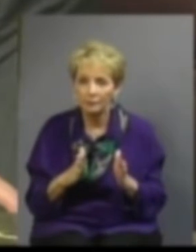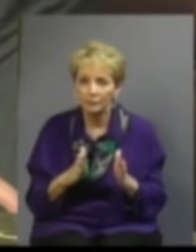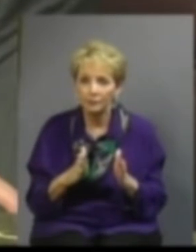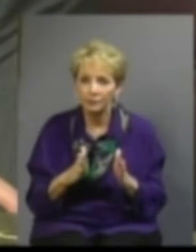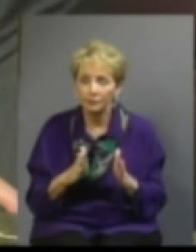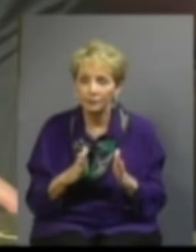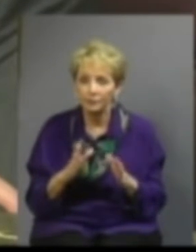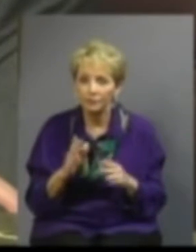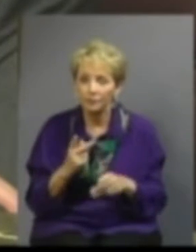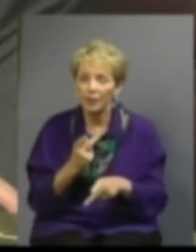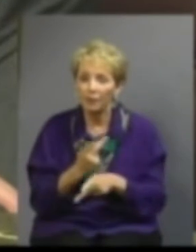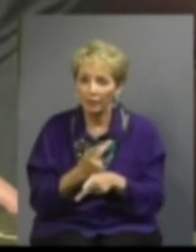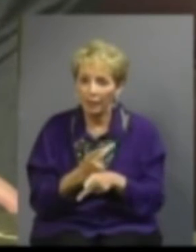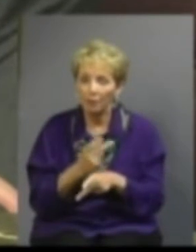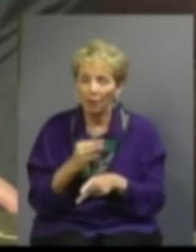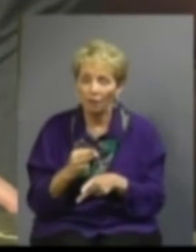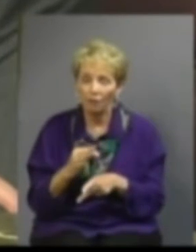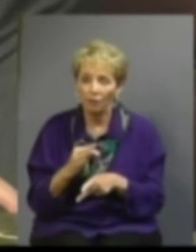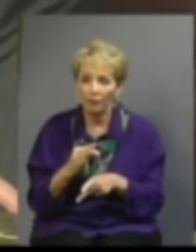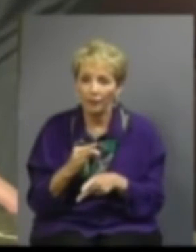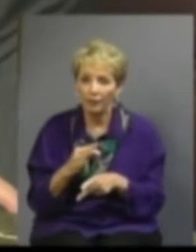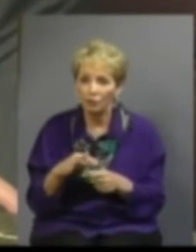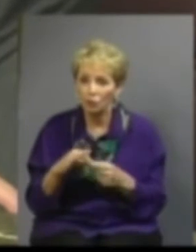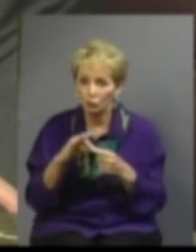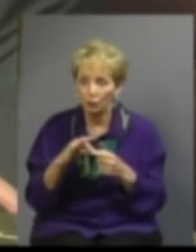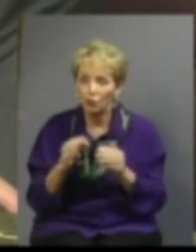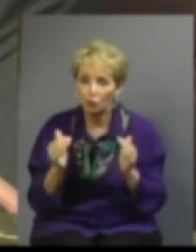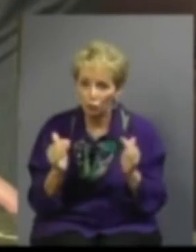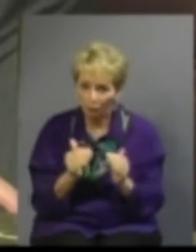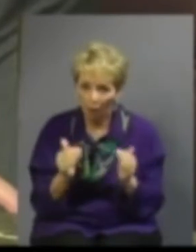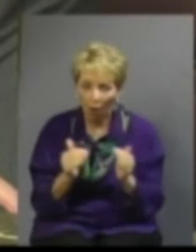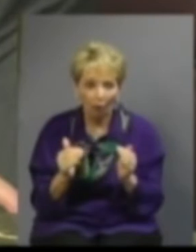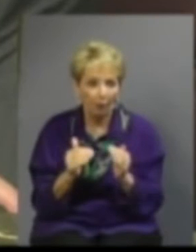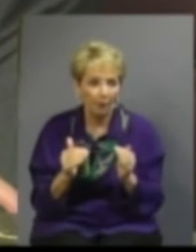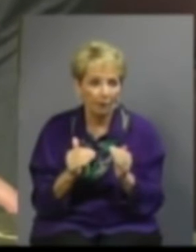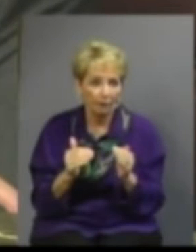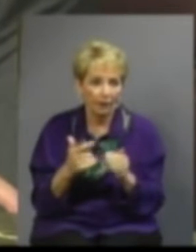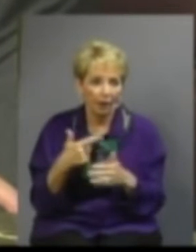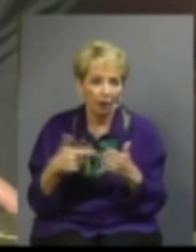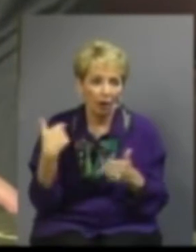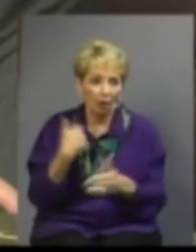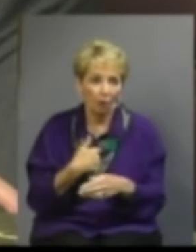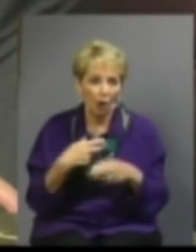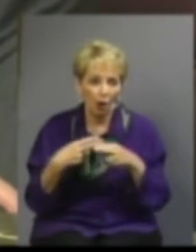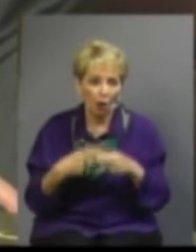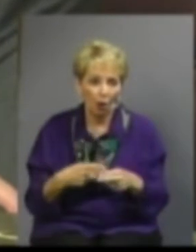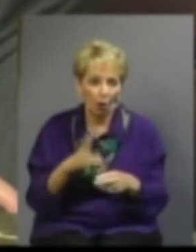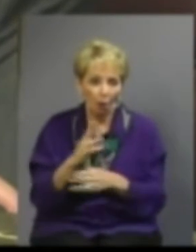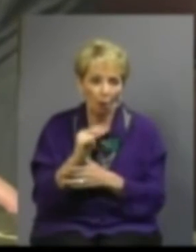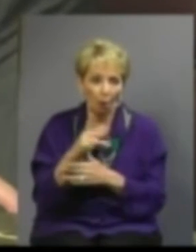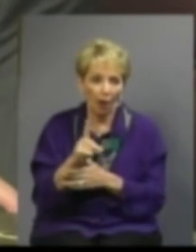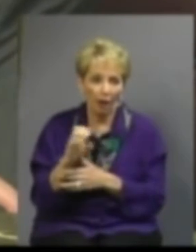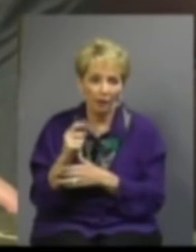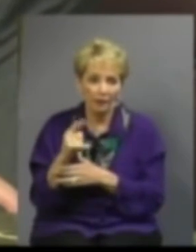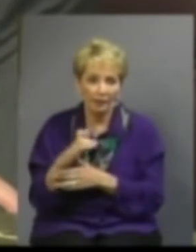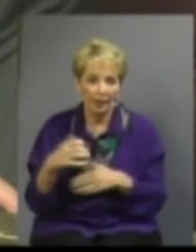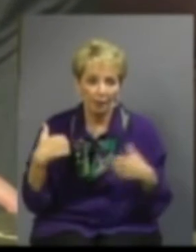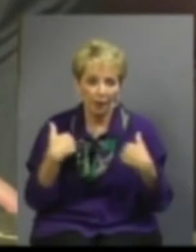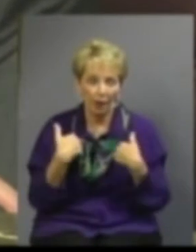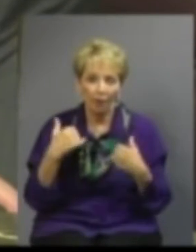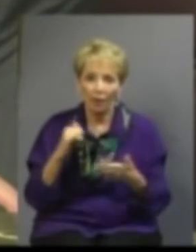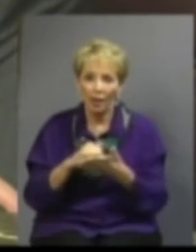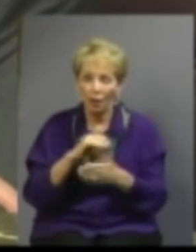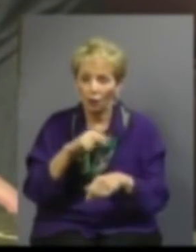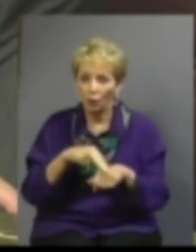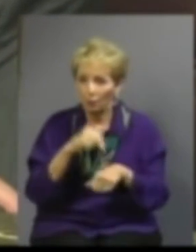the keeping of certain smaller, what we would call wild or exotic animals, animals which are normally